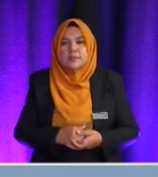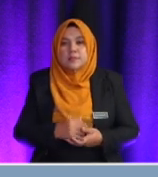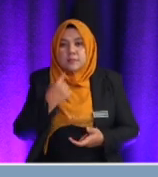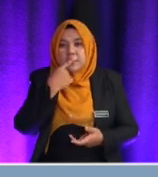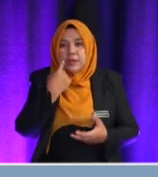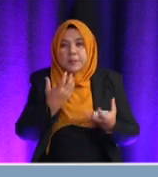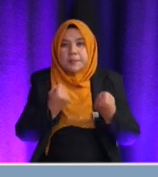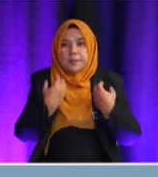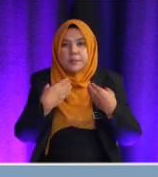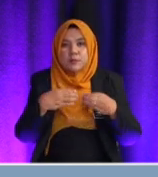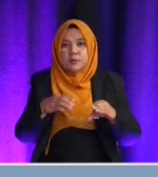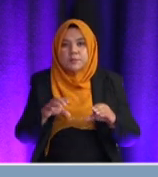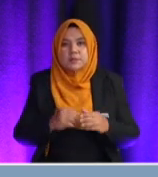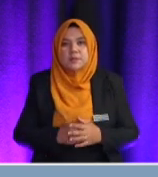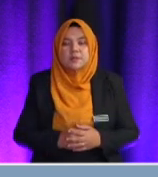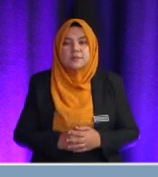to try for the first one?